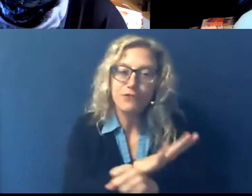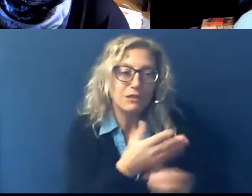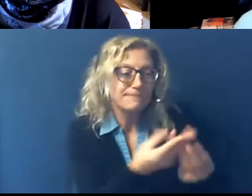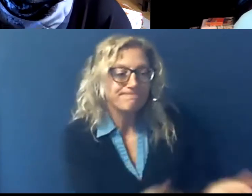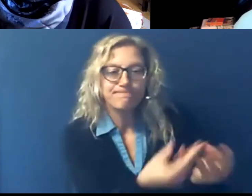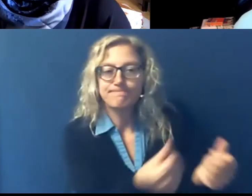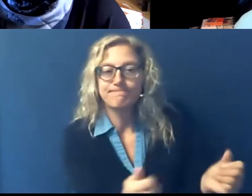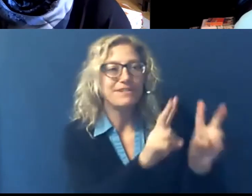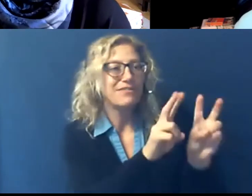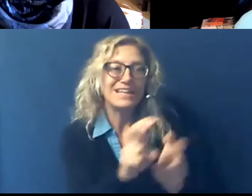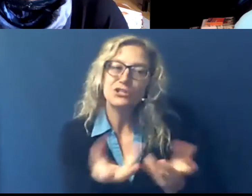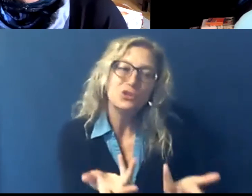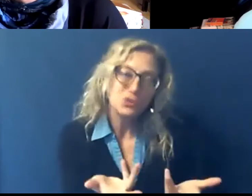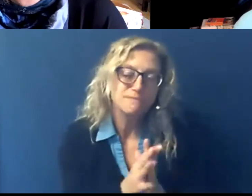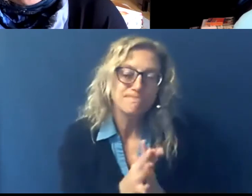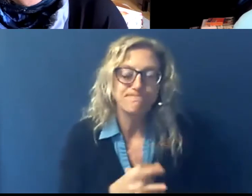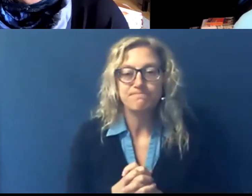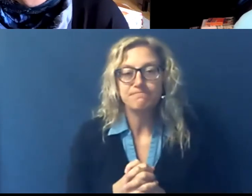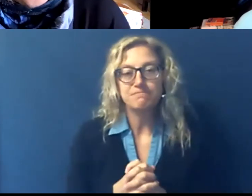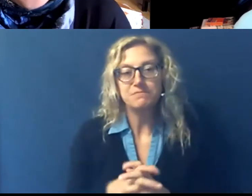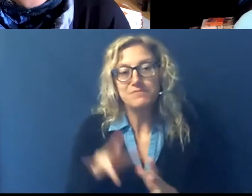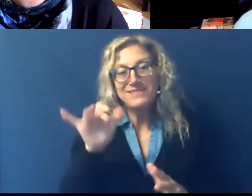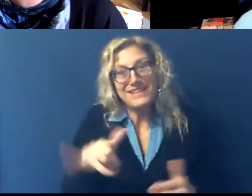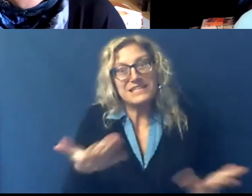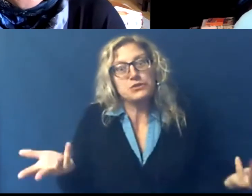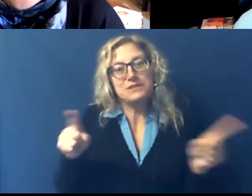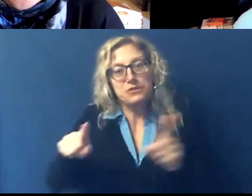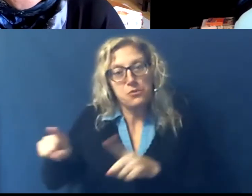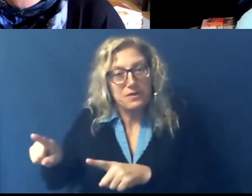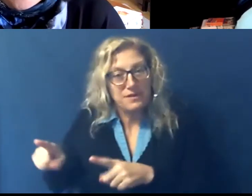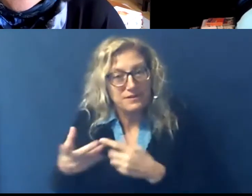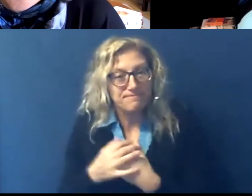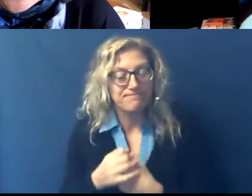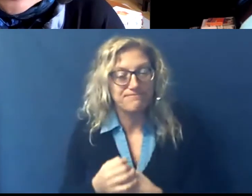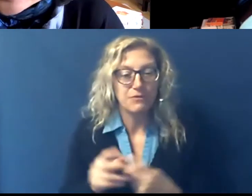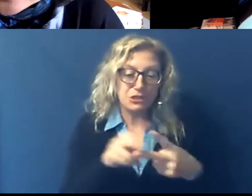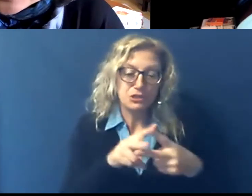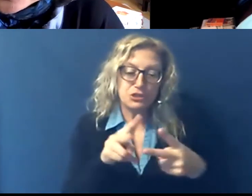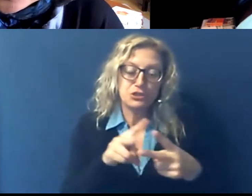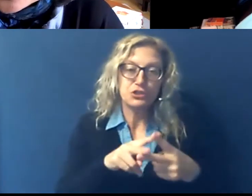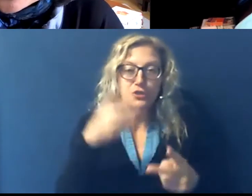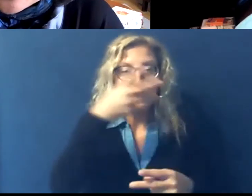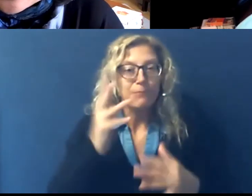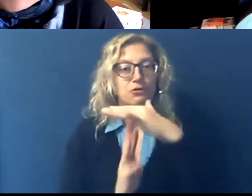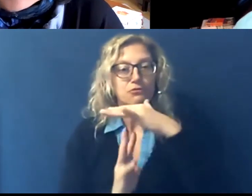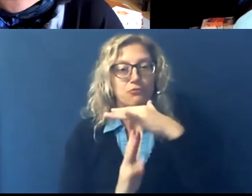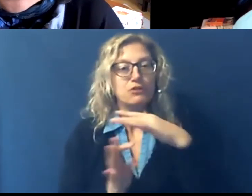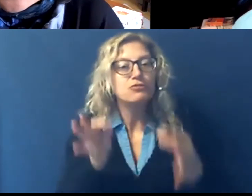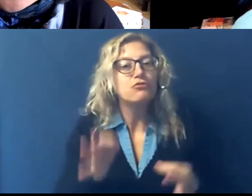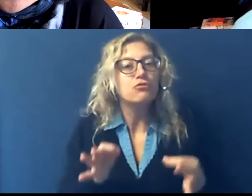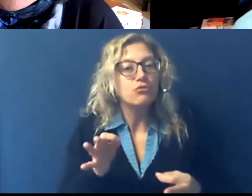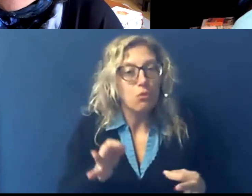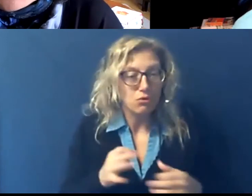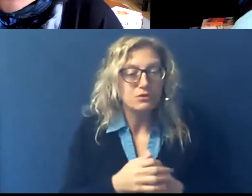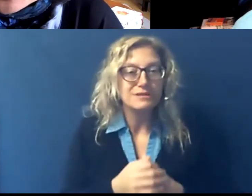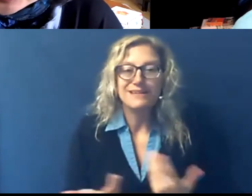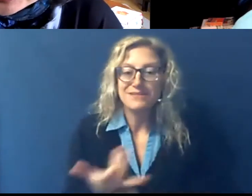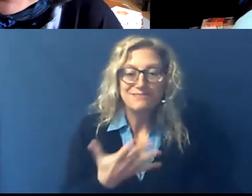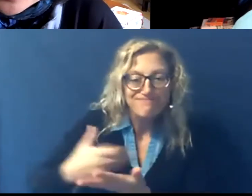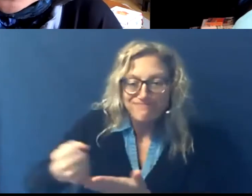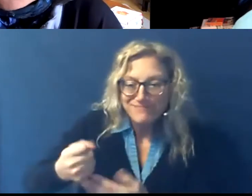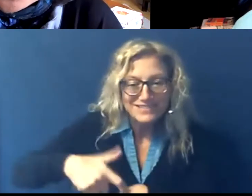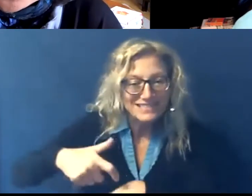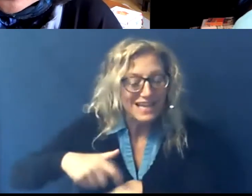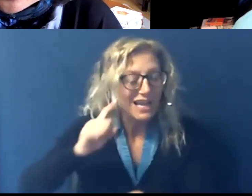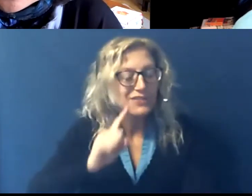issues. So that's what's going on in the two immigration cases at the court. We're out of time on immigration.